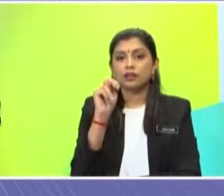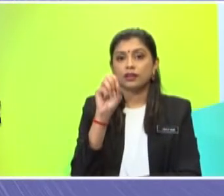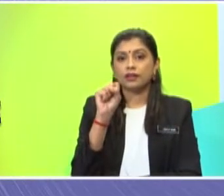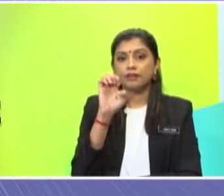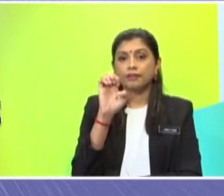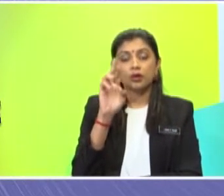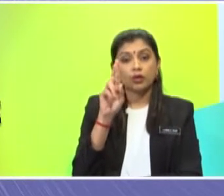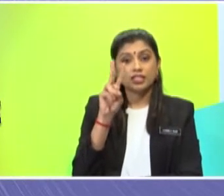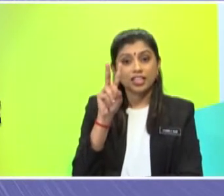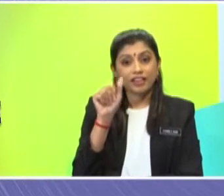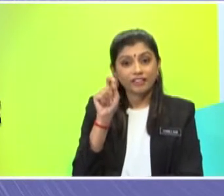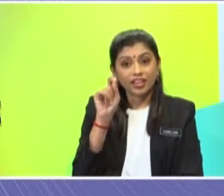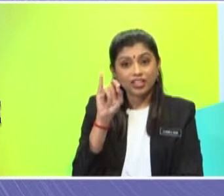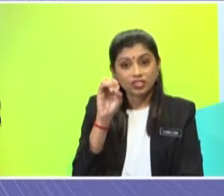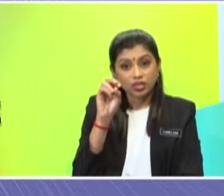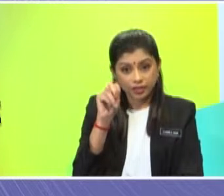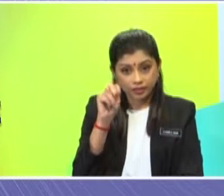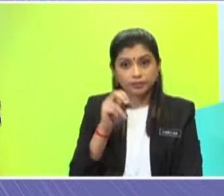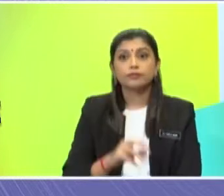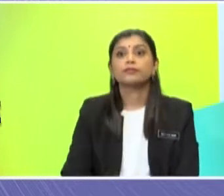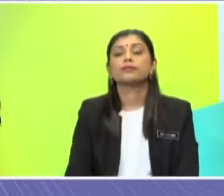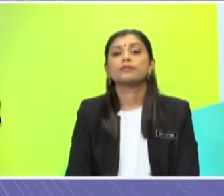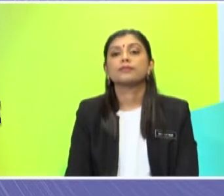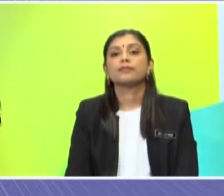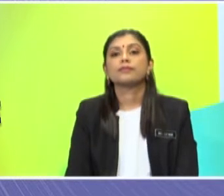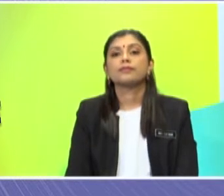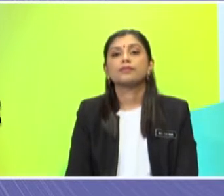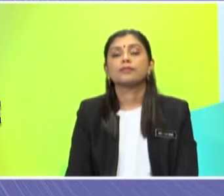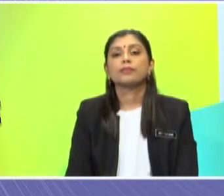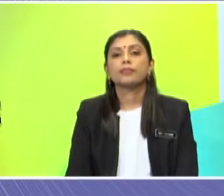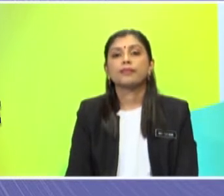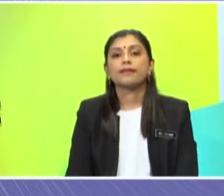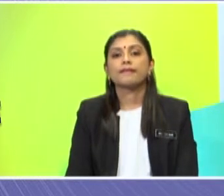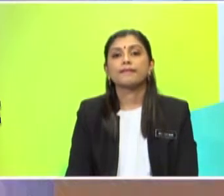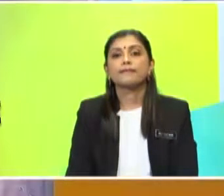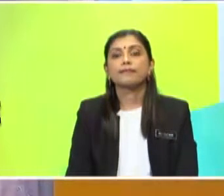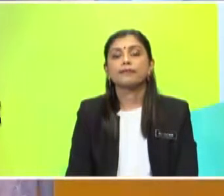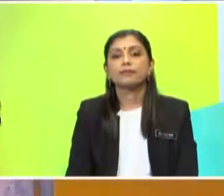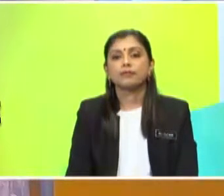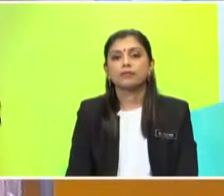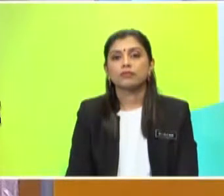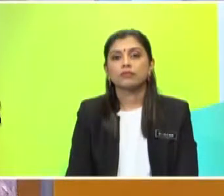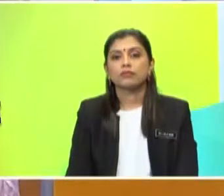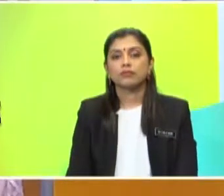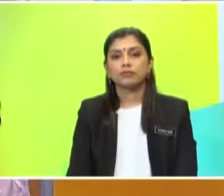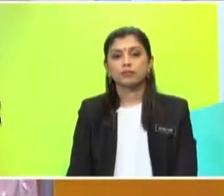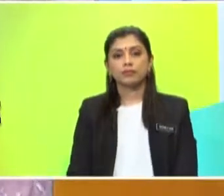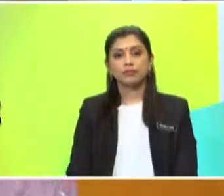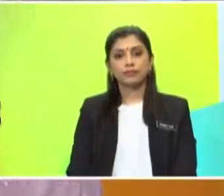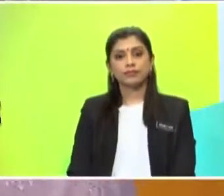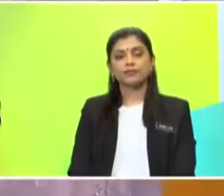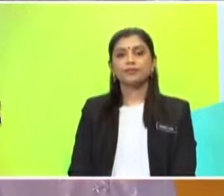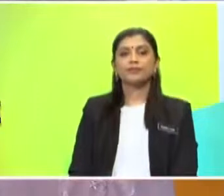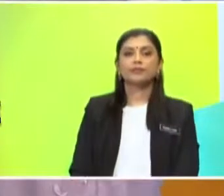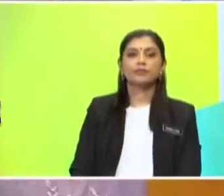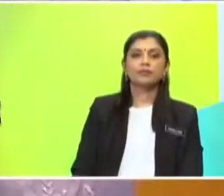for situation, if you ask me, situation will be something general about the question. Okay. Yeah, you don't specifically go to the task yet,